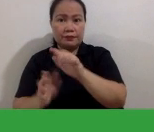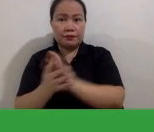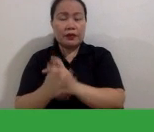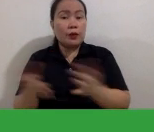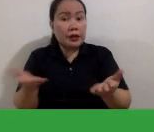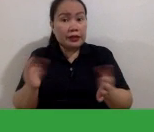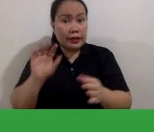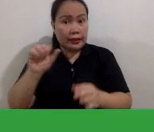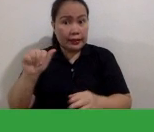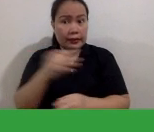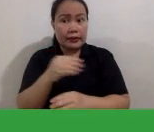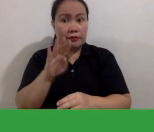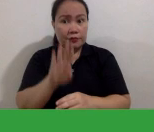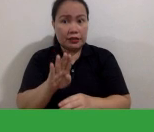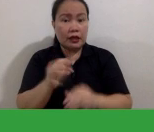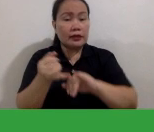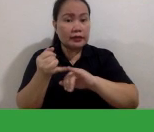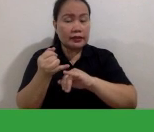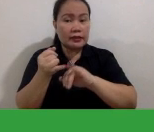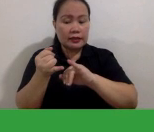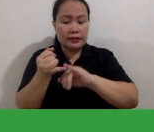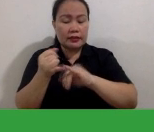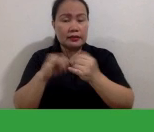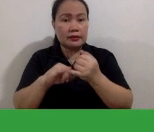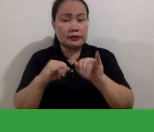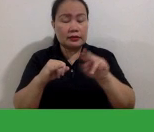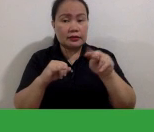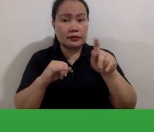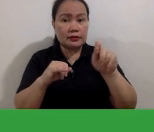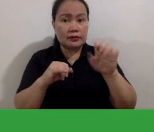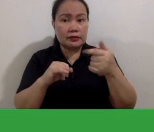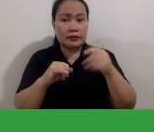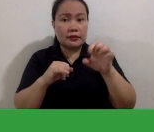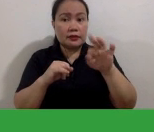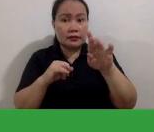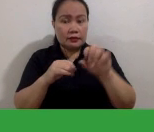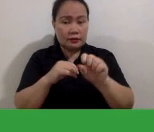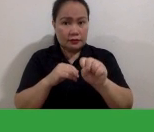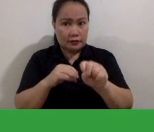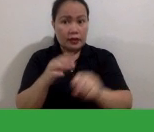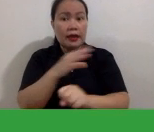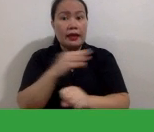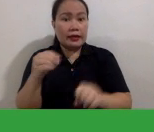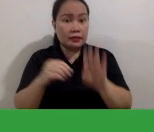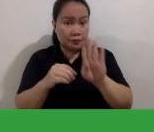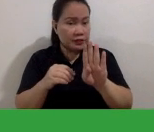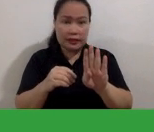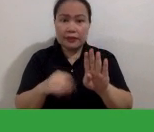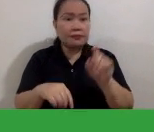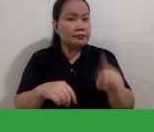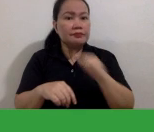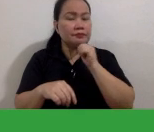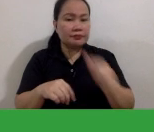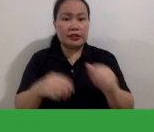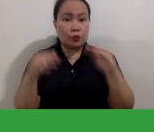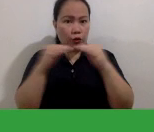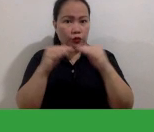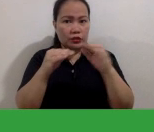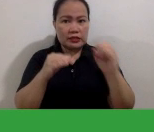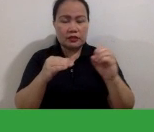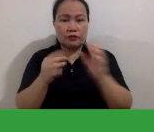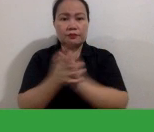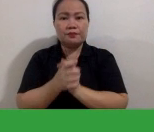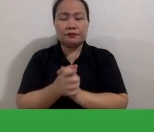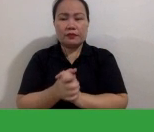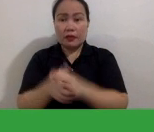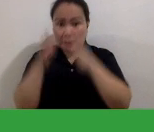should not be equal to 0. So, dapat ang B natin hindi mag-equal to sa 0 kasi magiging undefined siya. Alright?